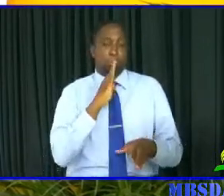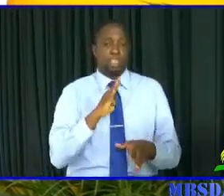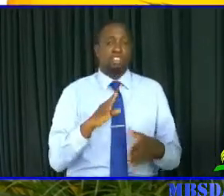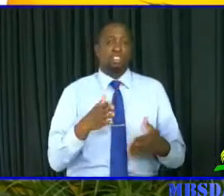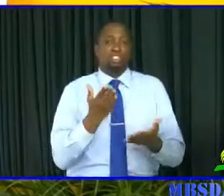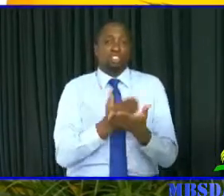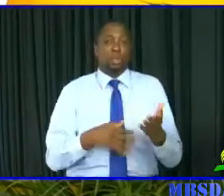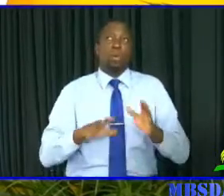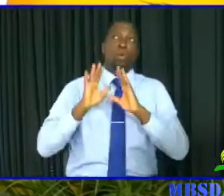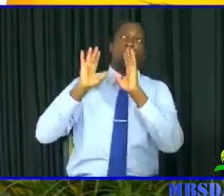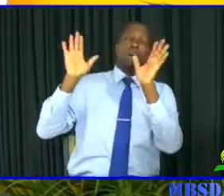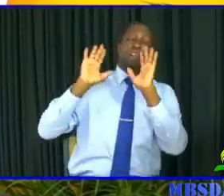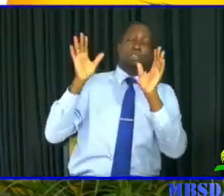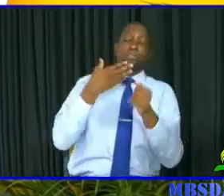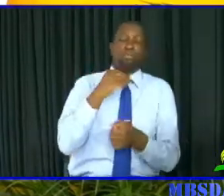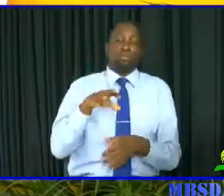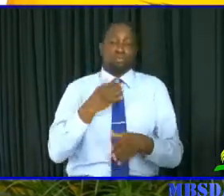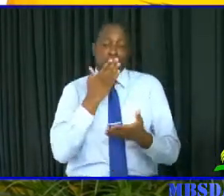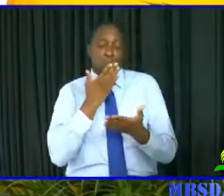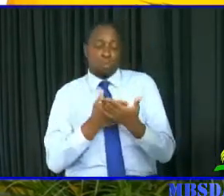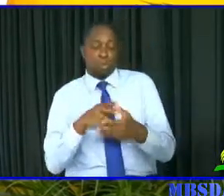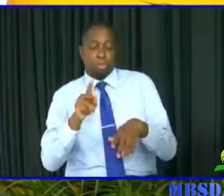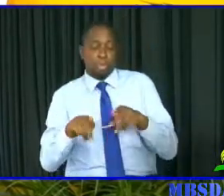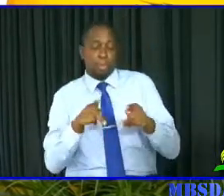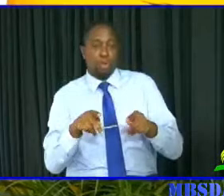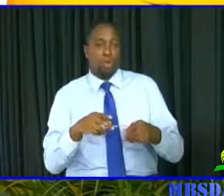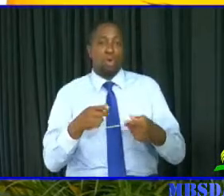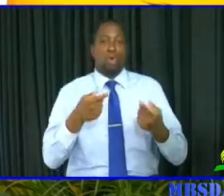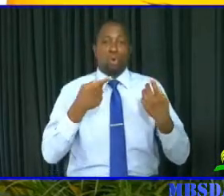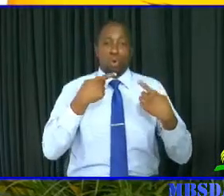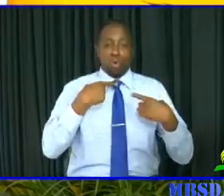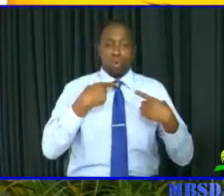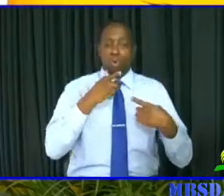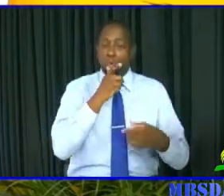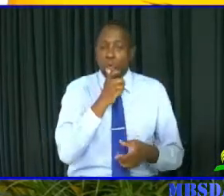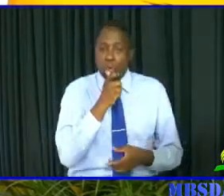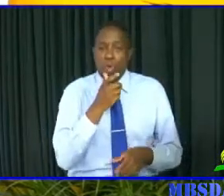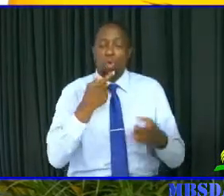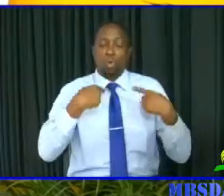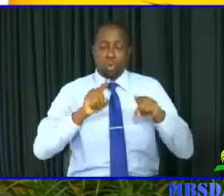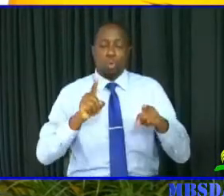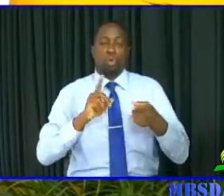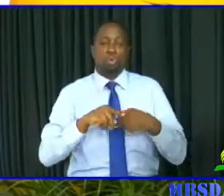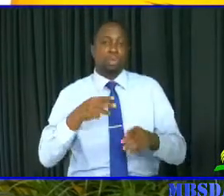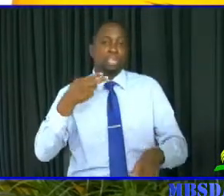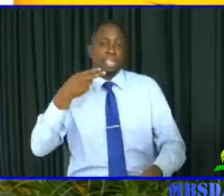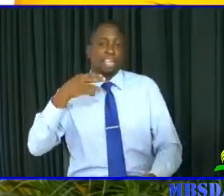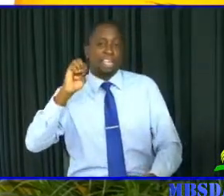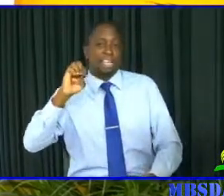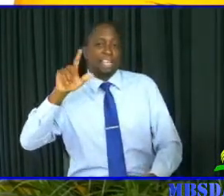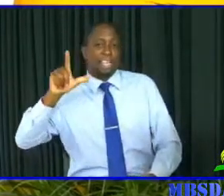people, good people who will go to hell with heaven in mind.